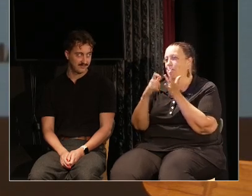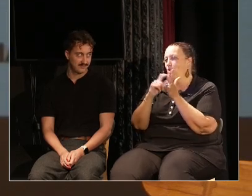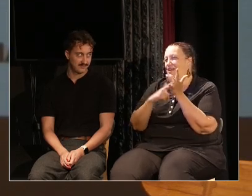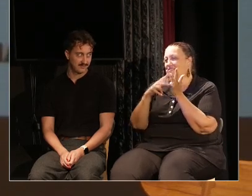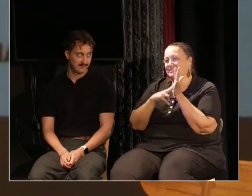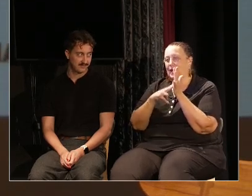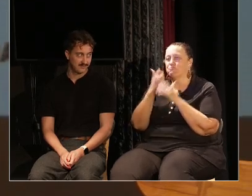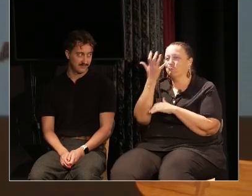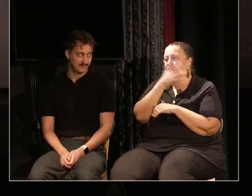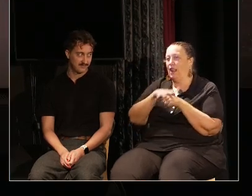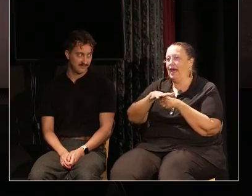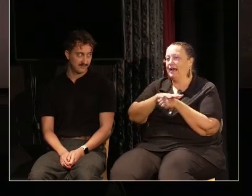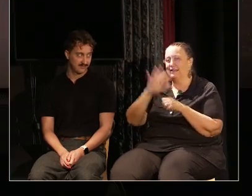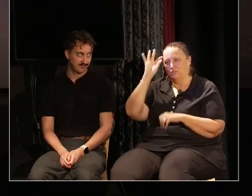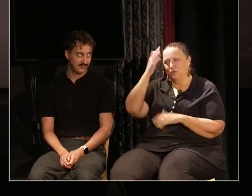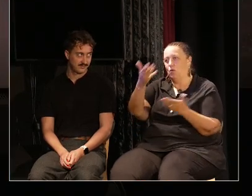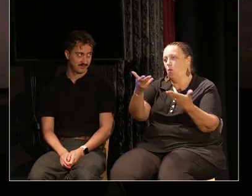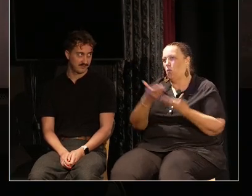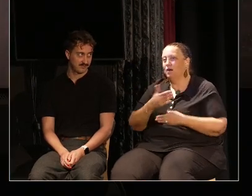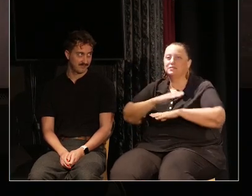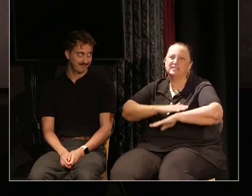to country.